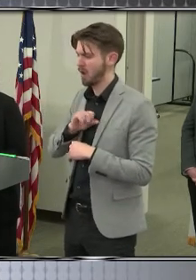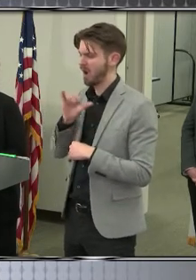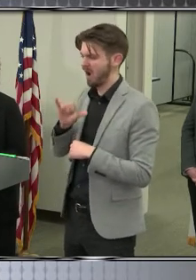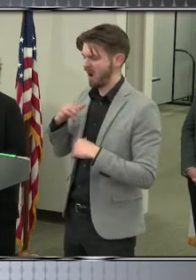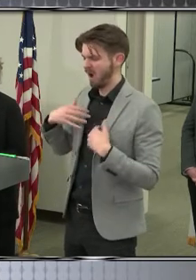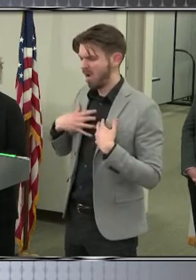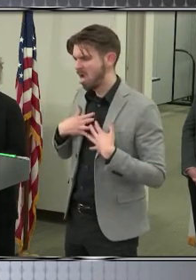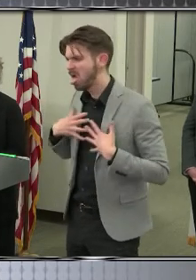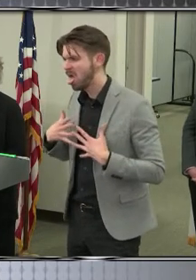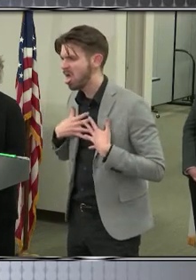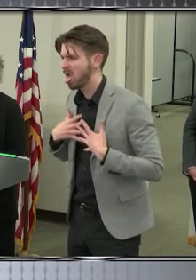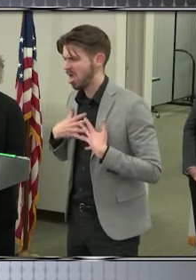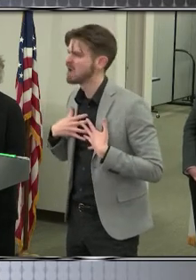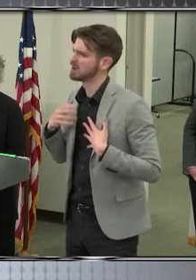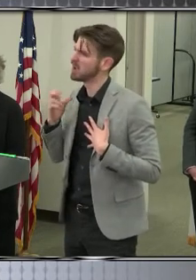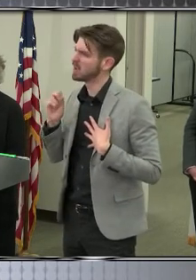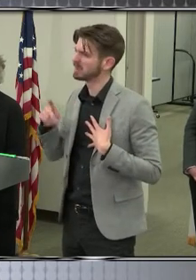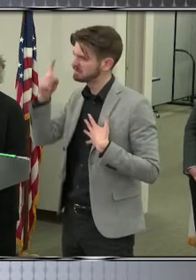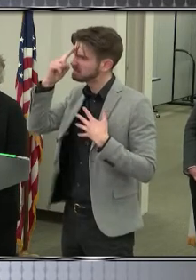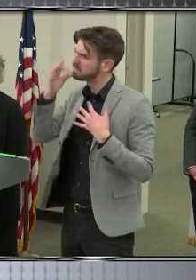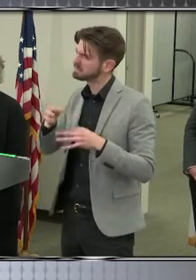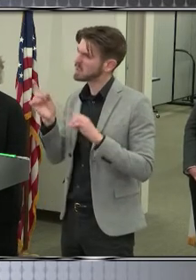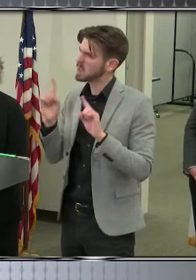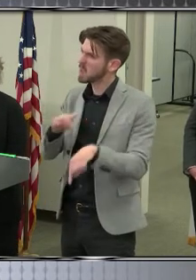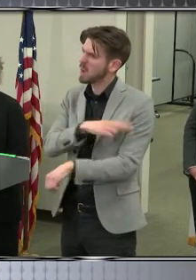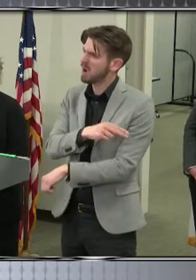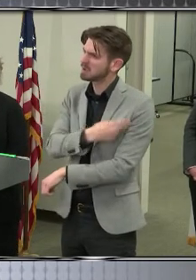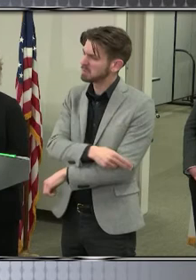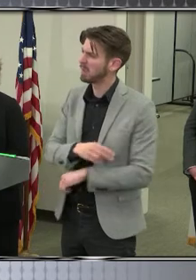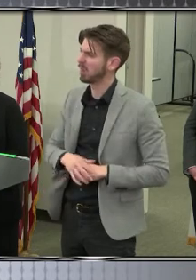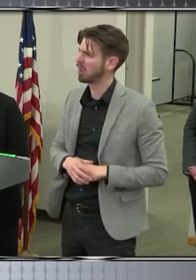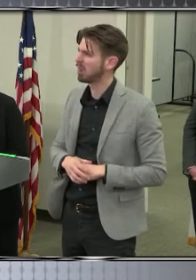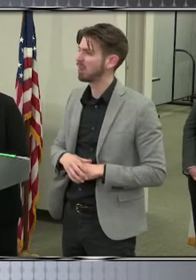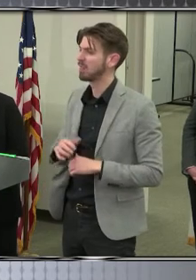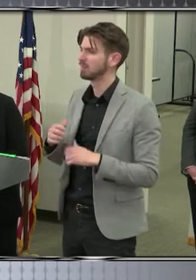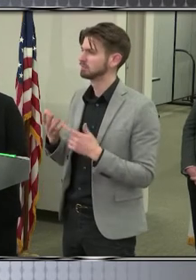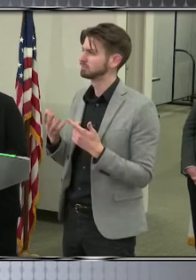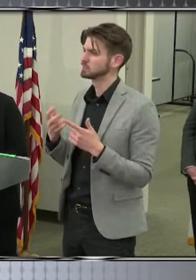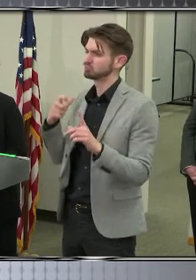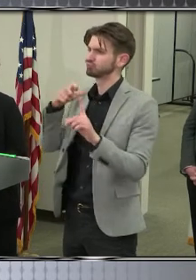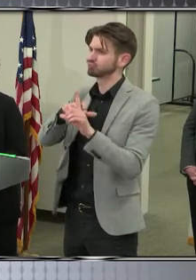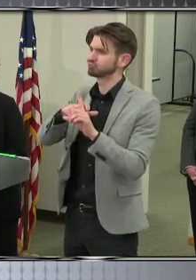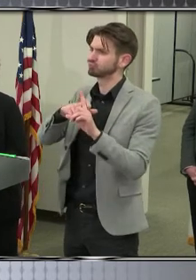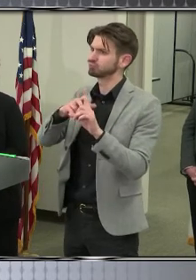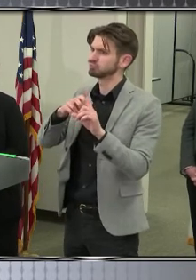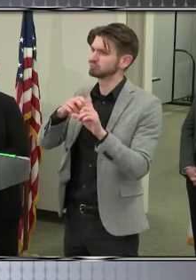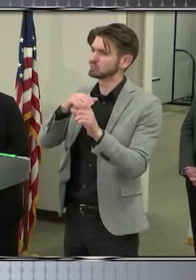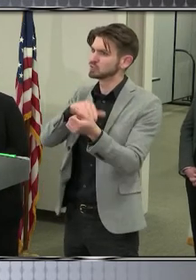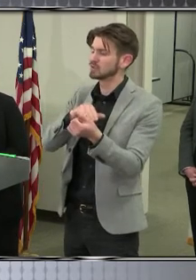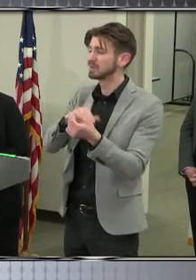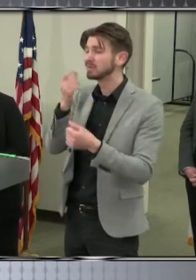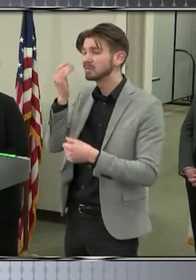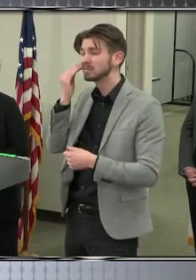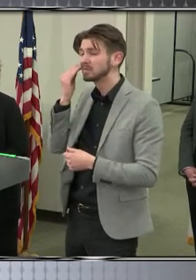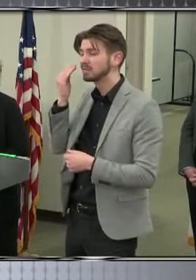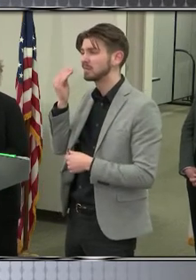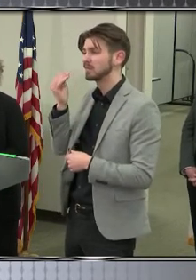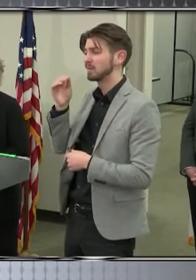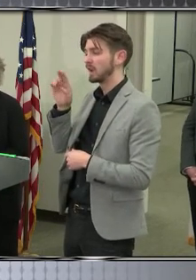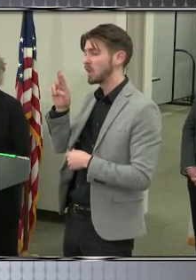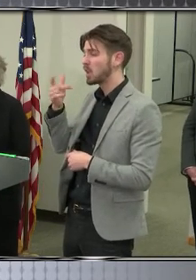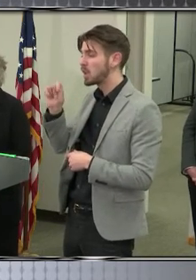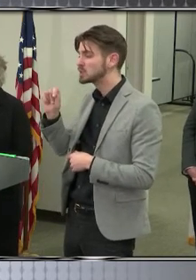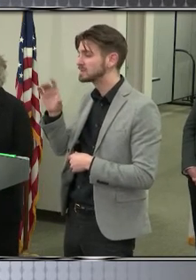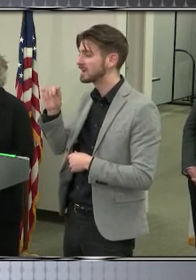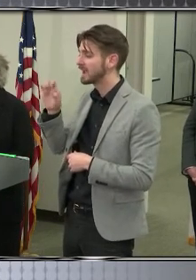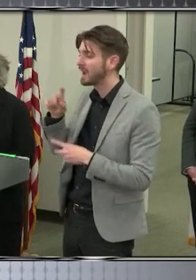tested to seek higher levels of care, that tertiary system of showing up at an urgent care or an emergency room, and